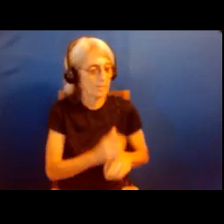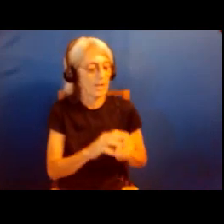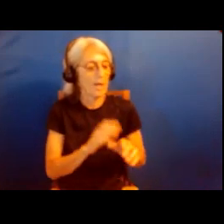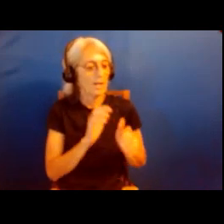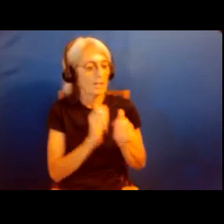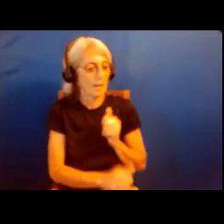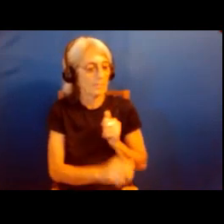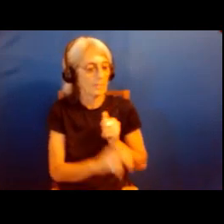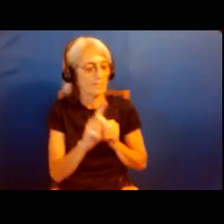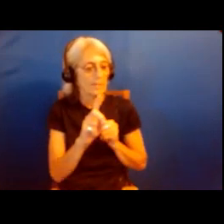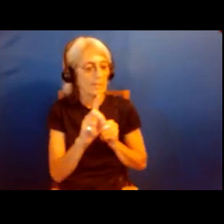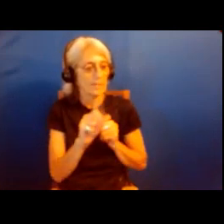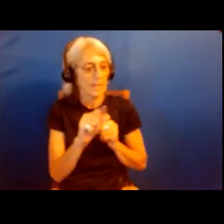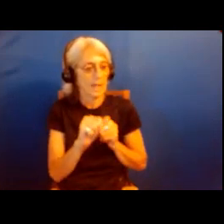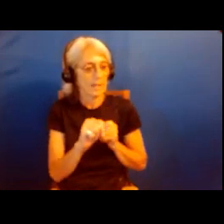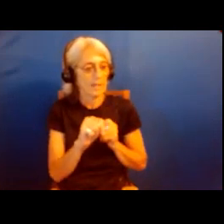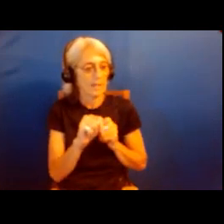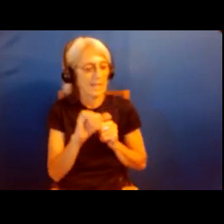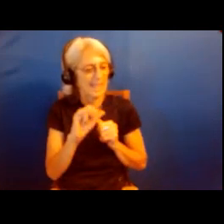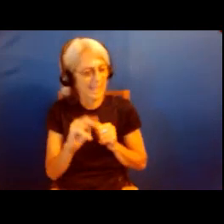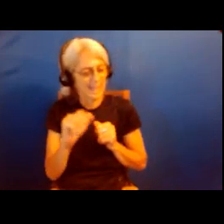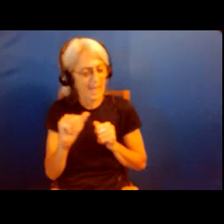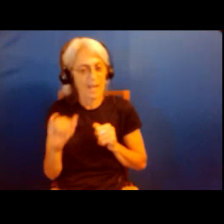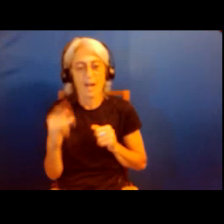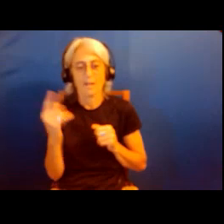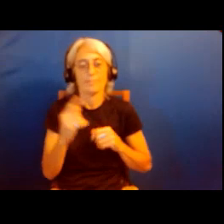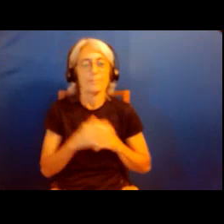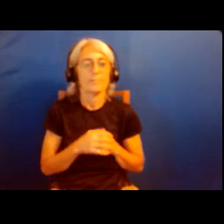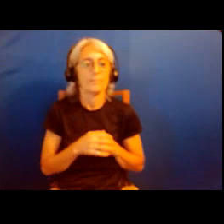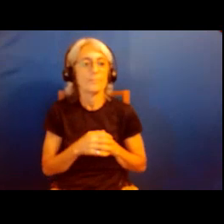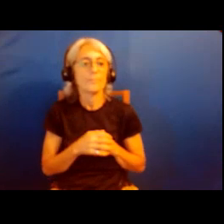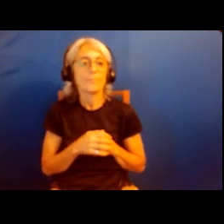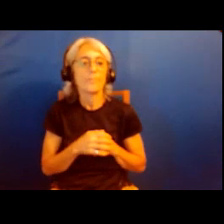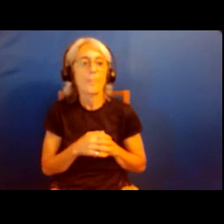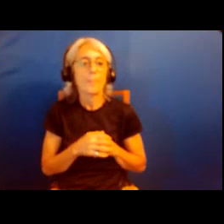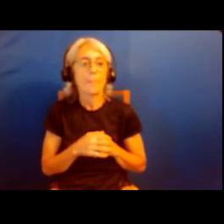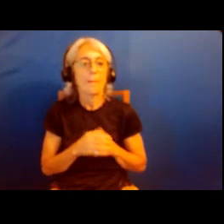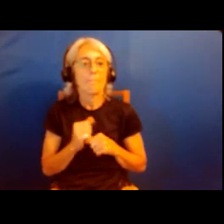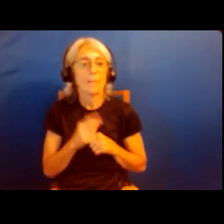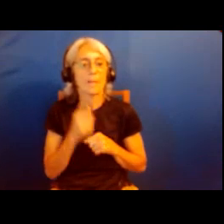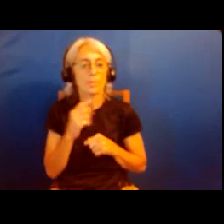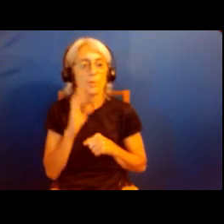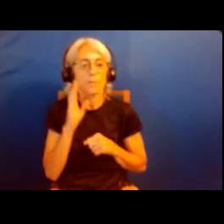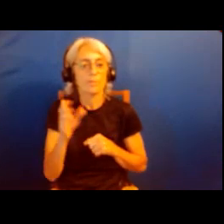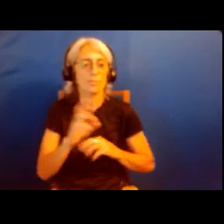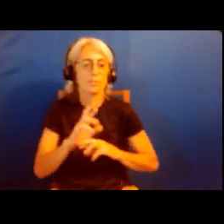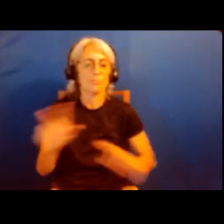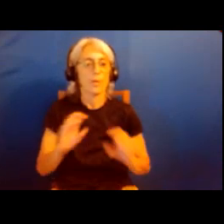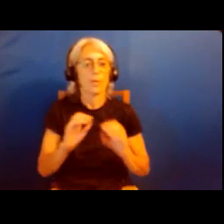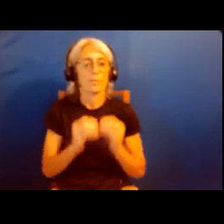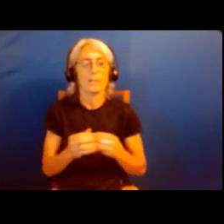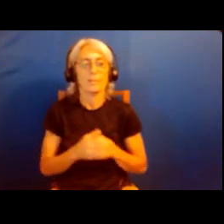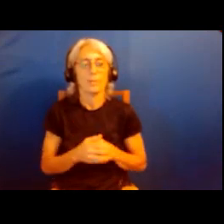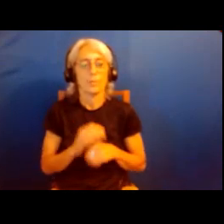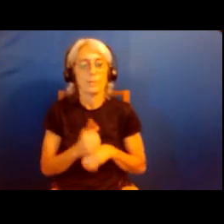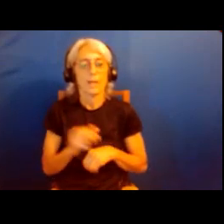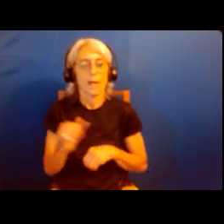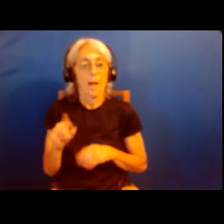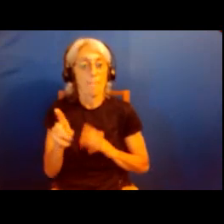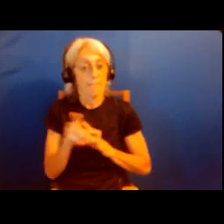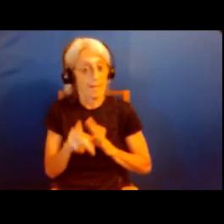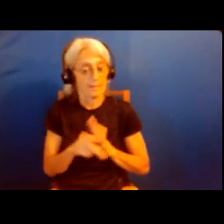AI efforts to ensure that Caltrans is a future-ready organization. We've developed AI policy that